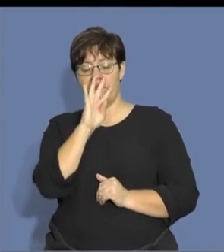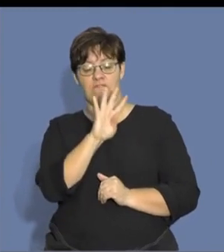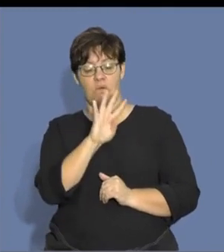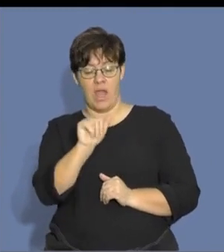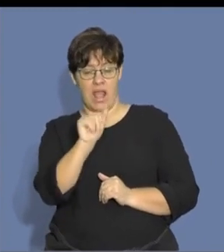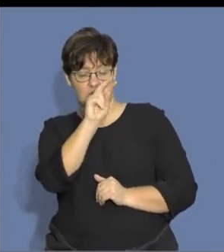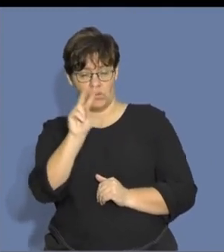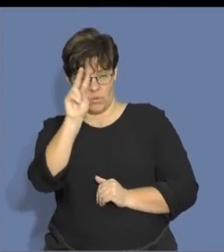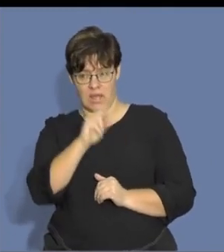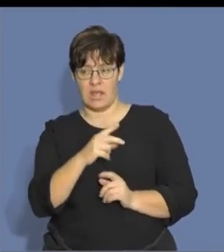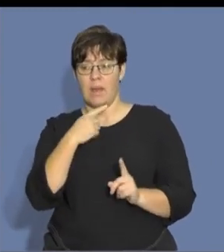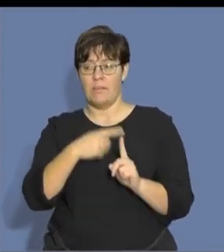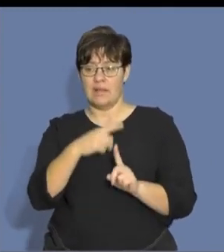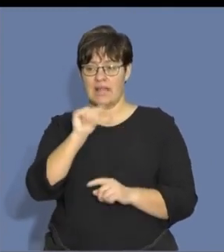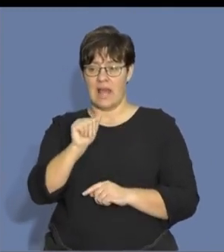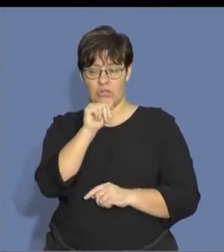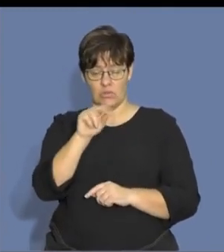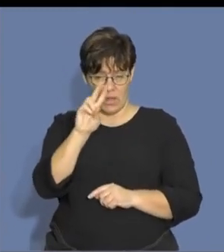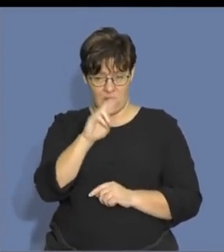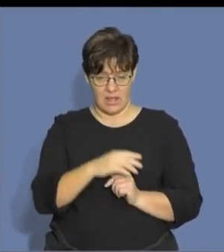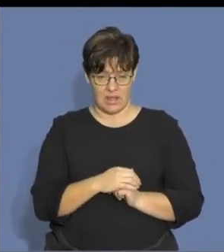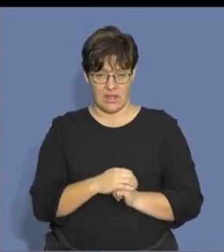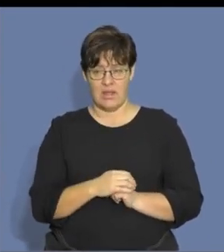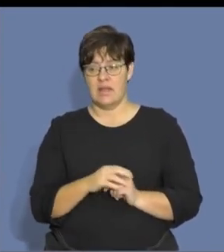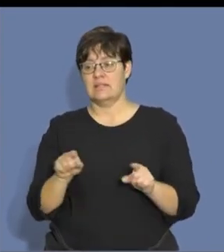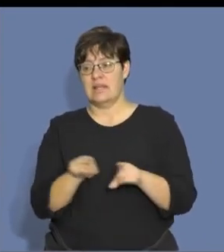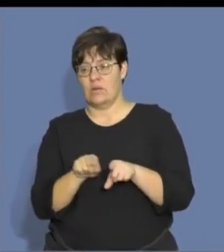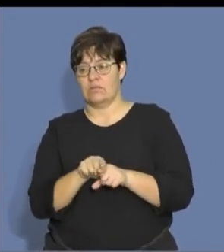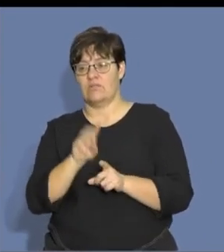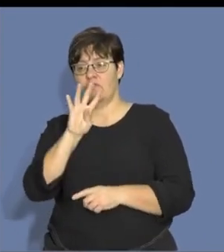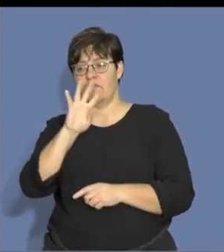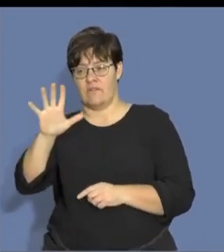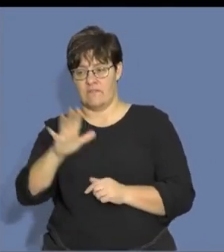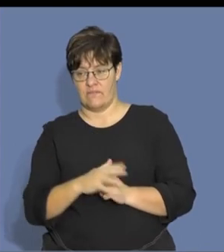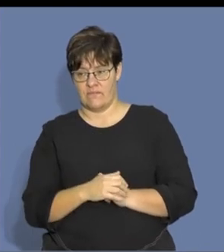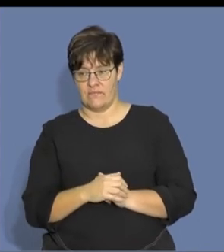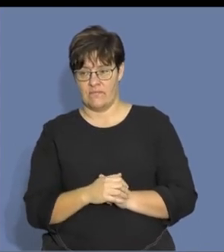squared plus a squared is equal to 45.